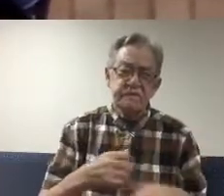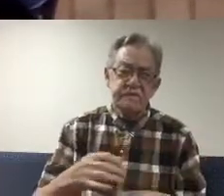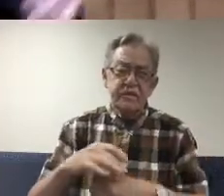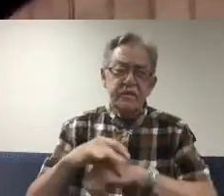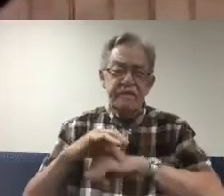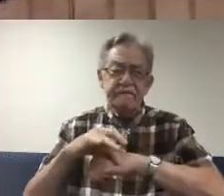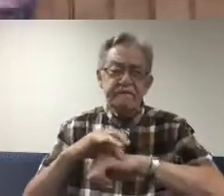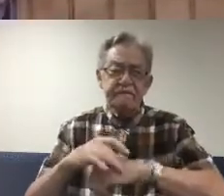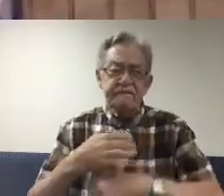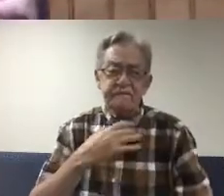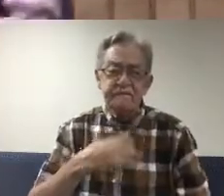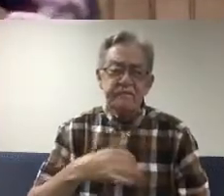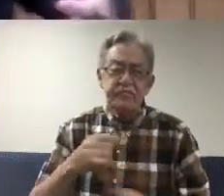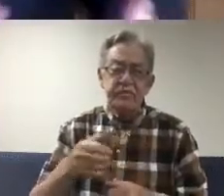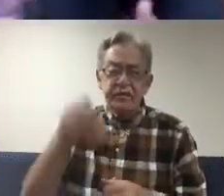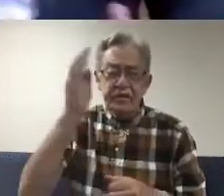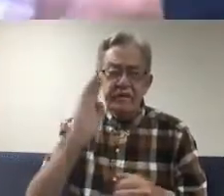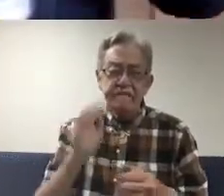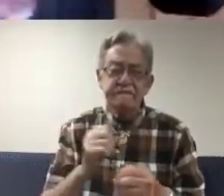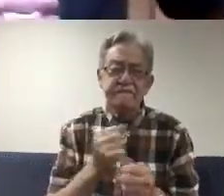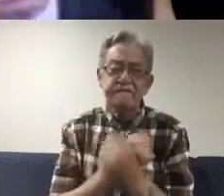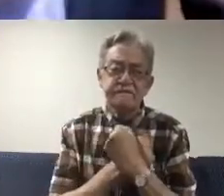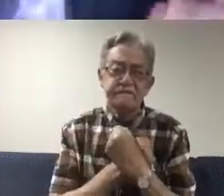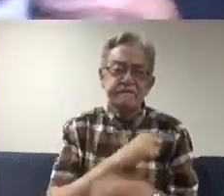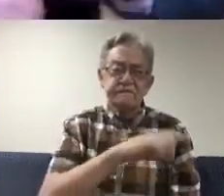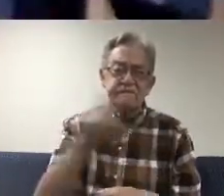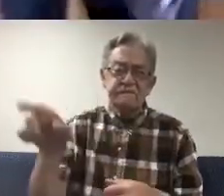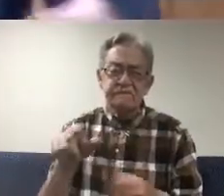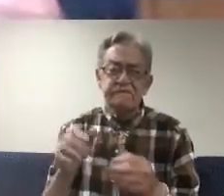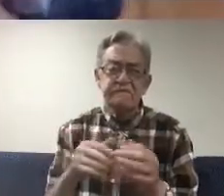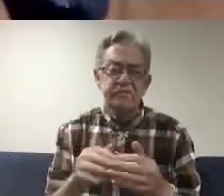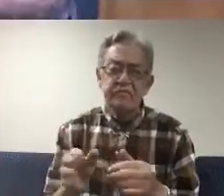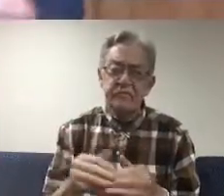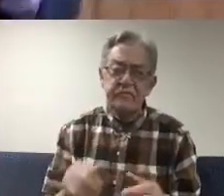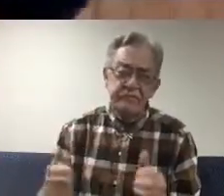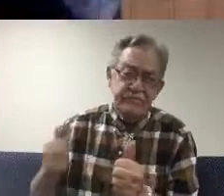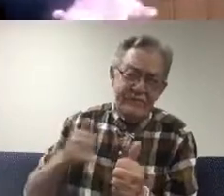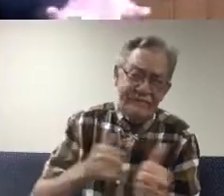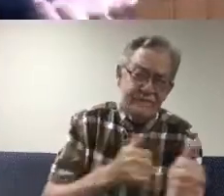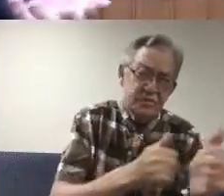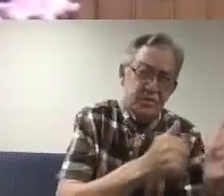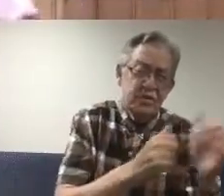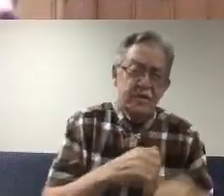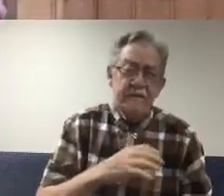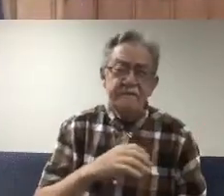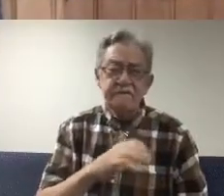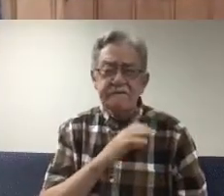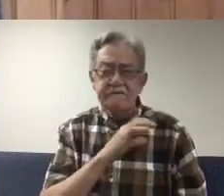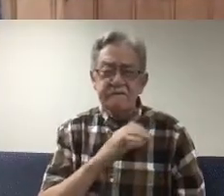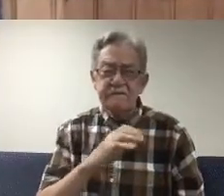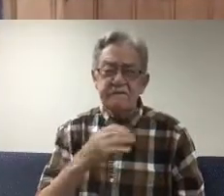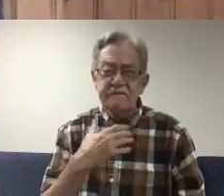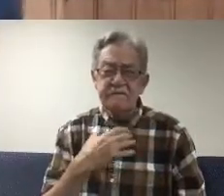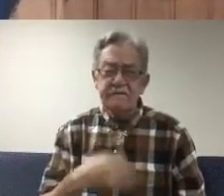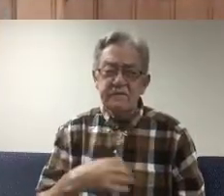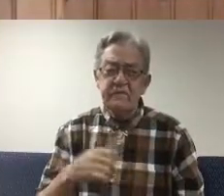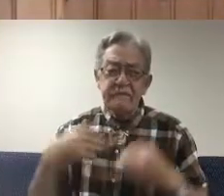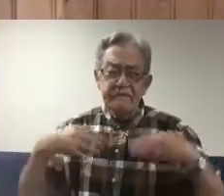verse, among whom, now he's not talking about you Galatians now, but he's including we Jews and